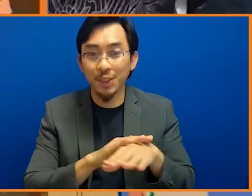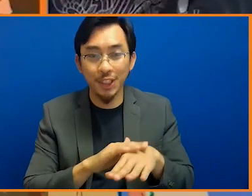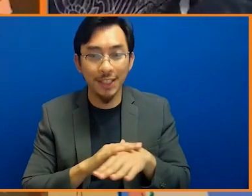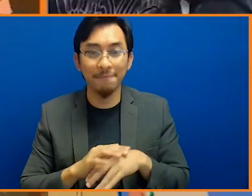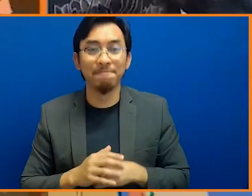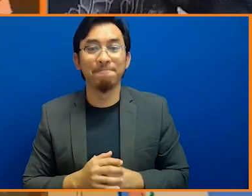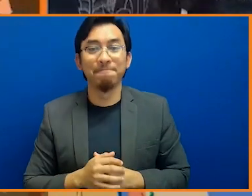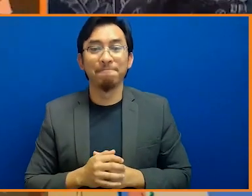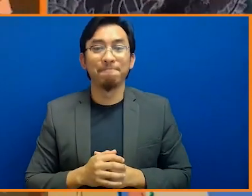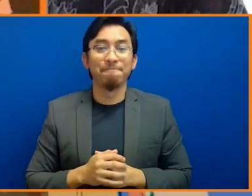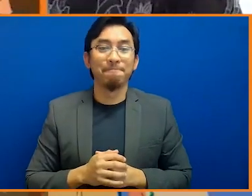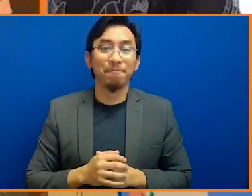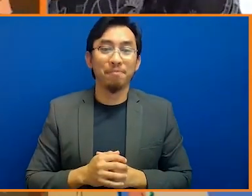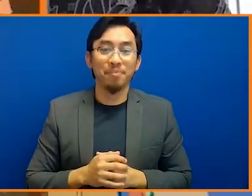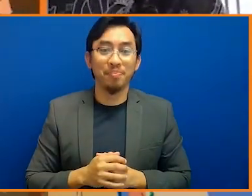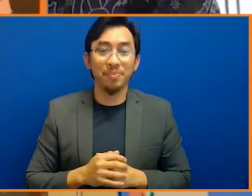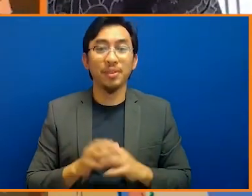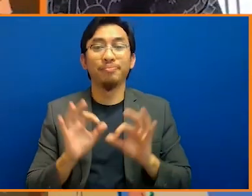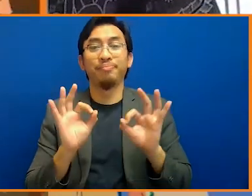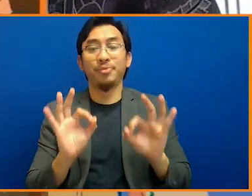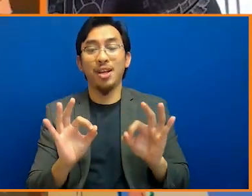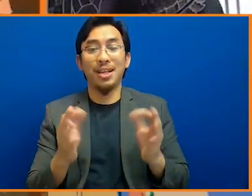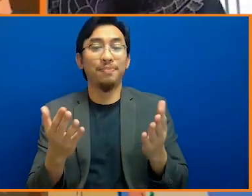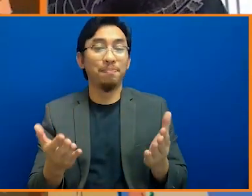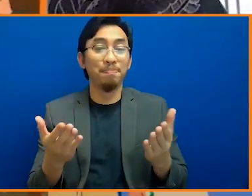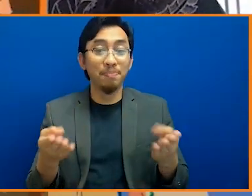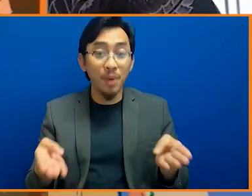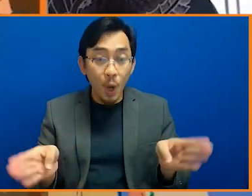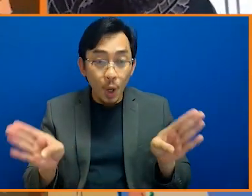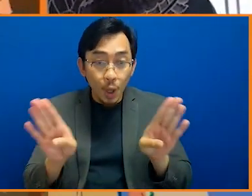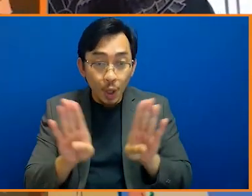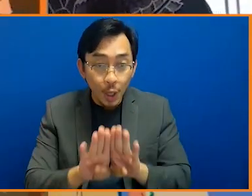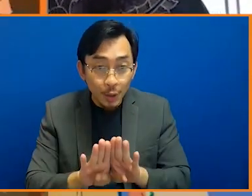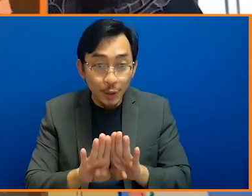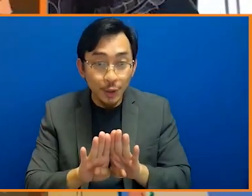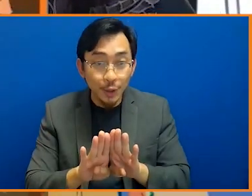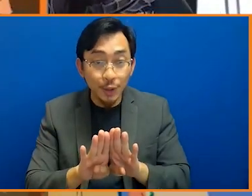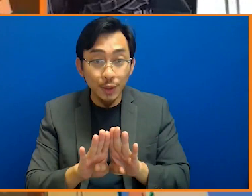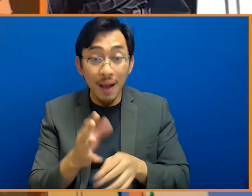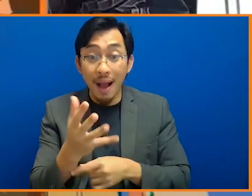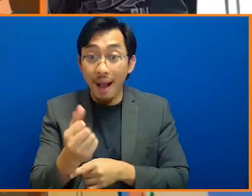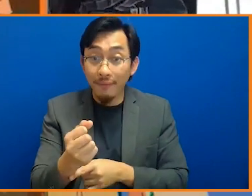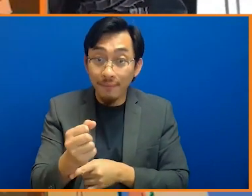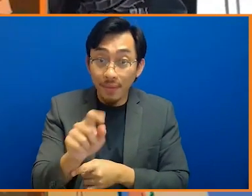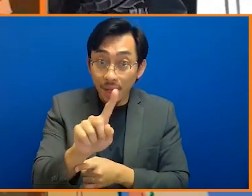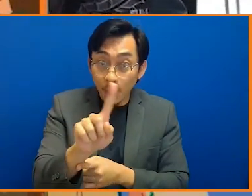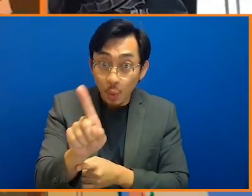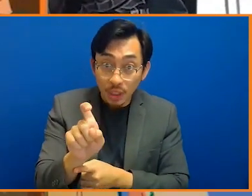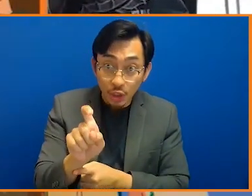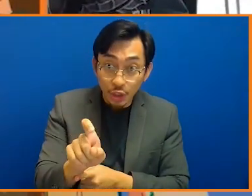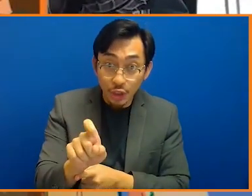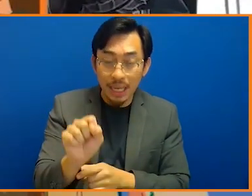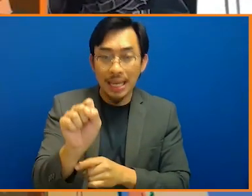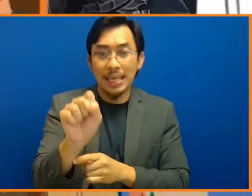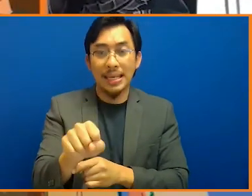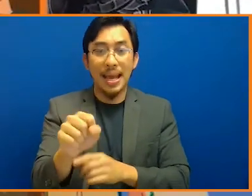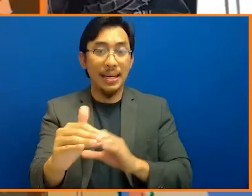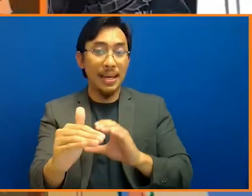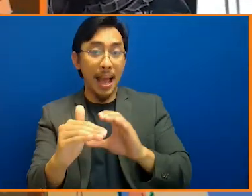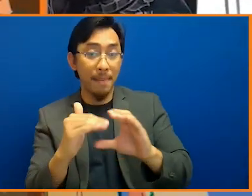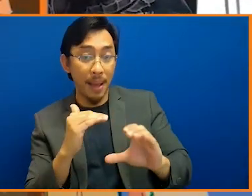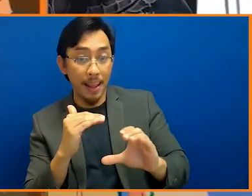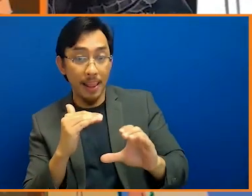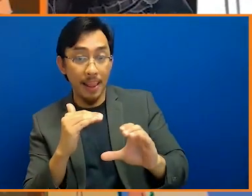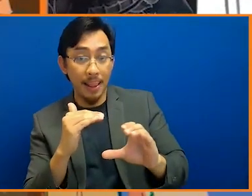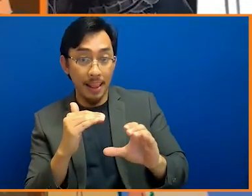okay, sorry. Sorry for the question and answer. We close the session. If you still have a question, you can just